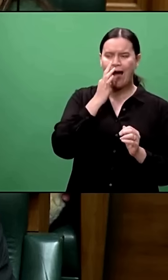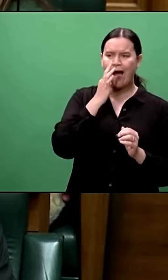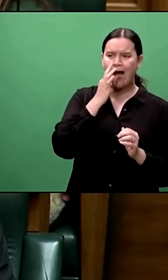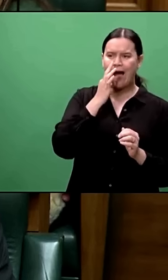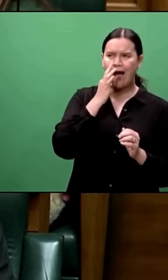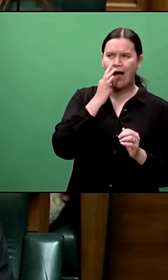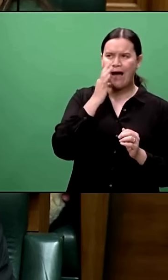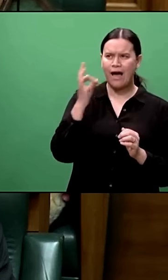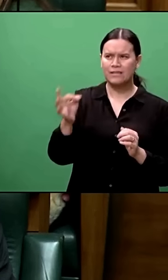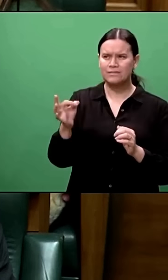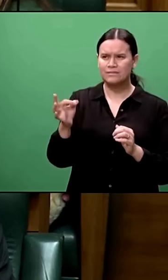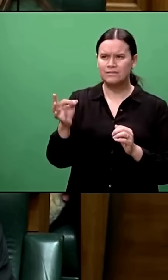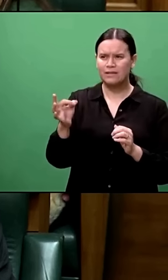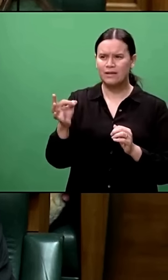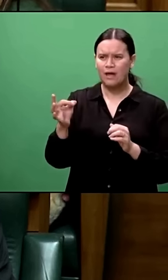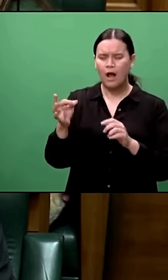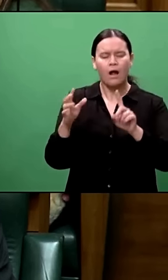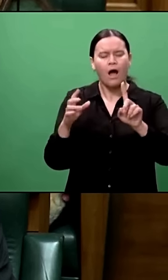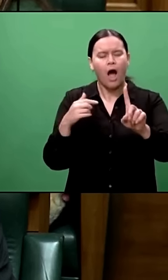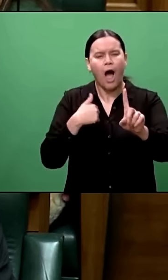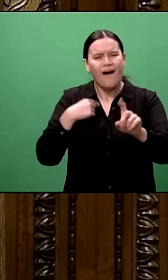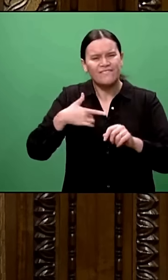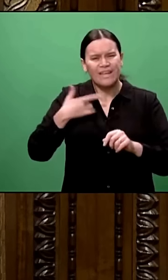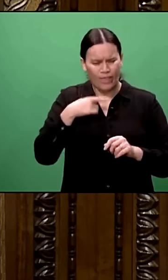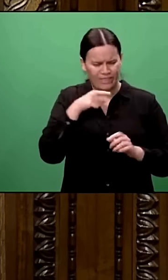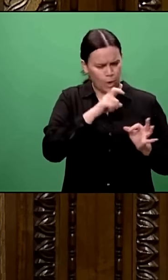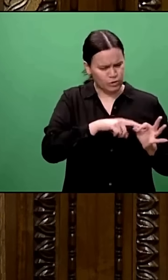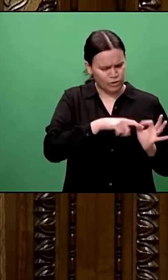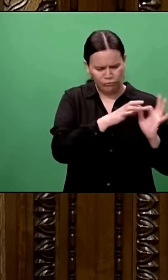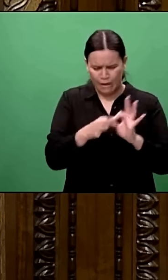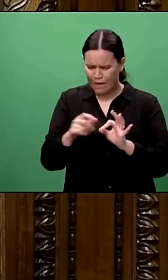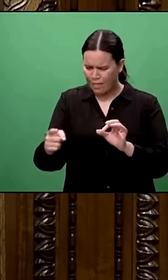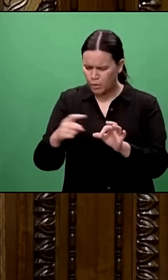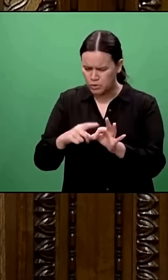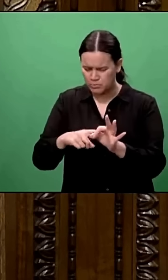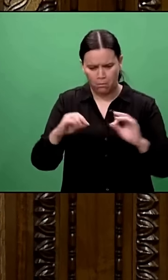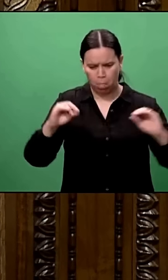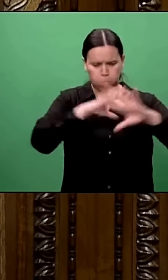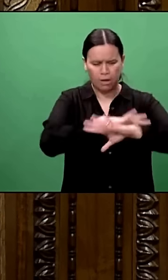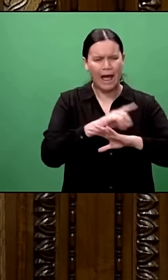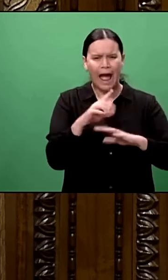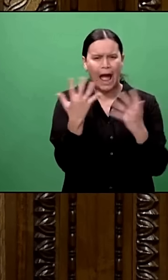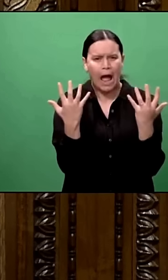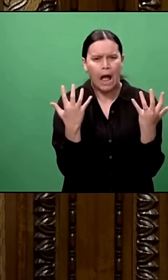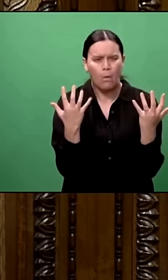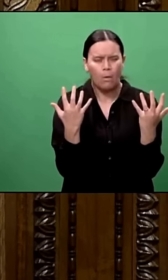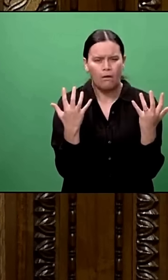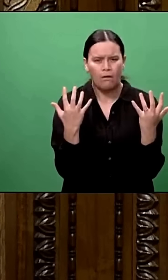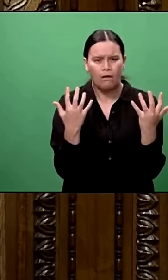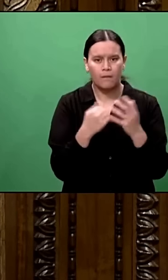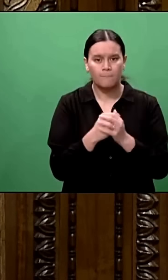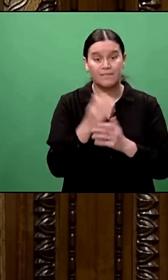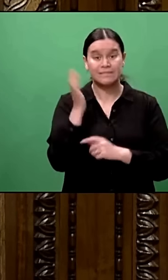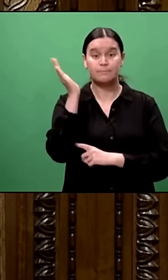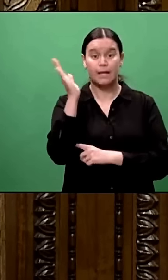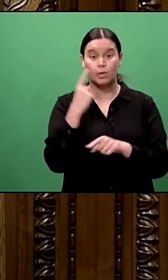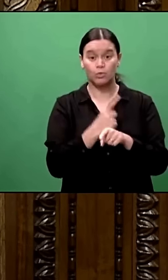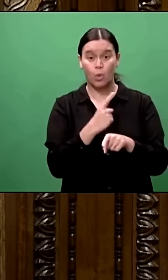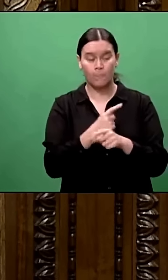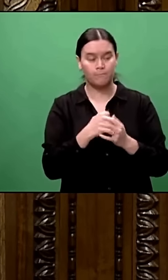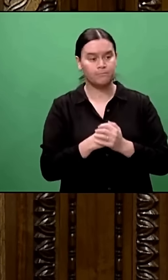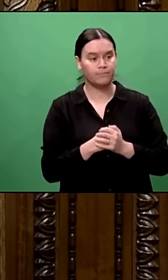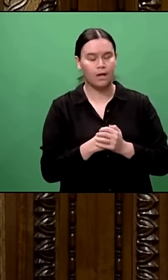question possibly be within order? Well, the problem is that the primary question is about as open